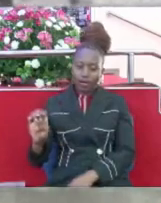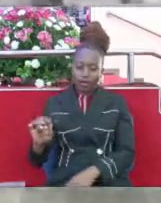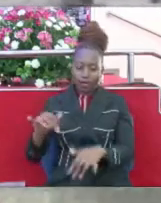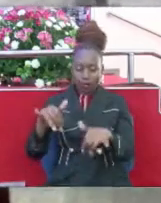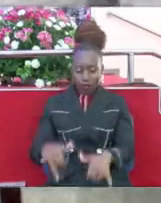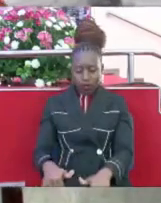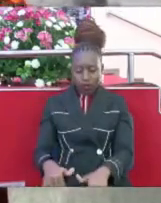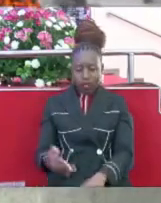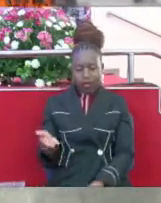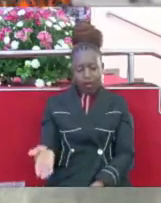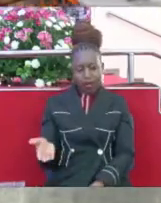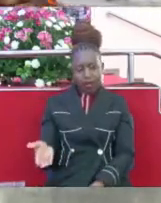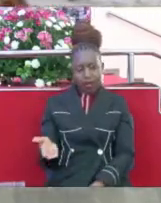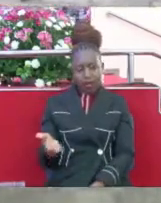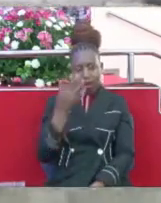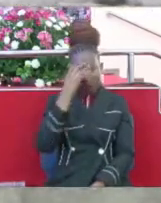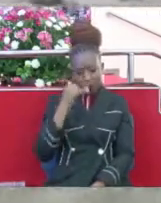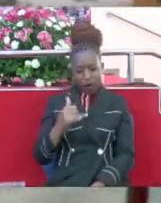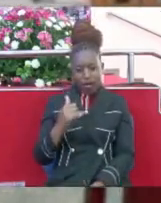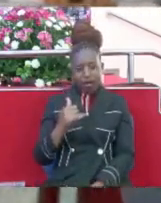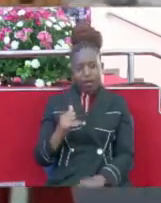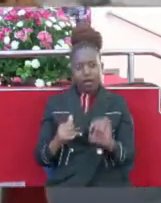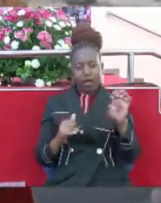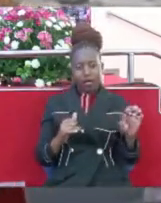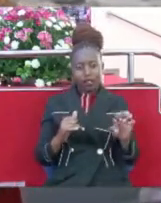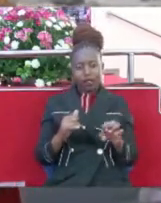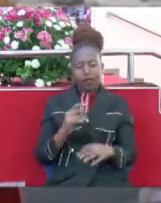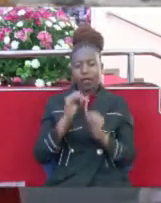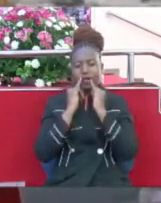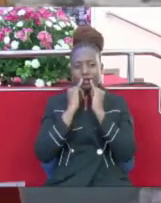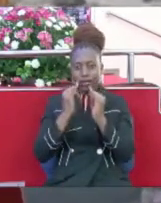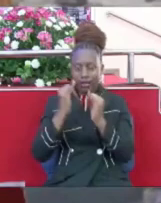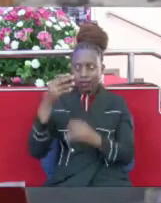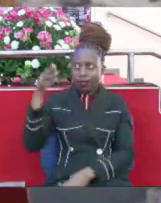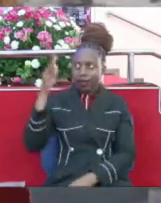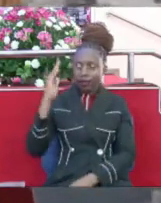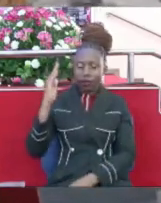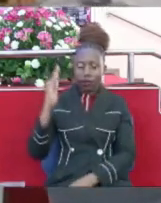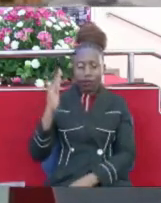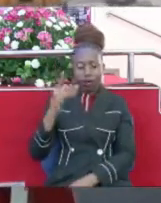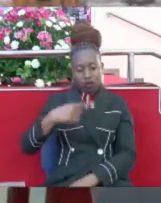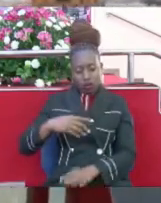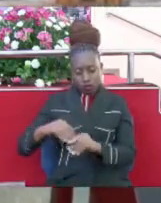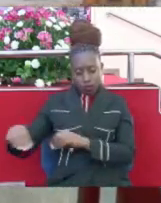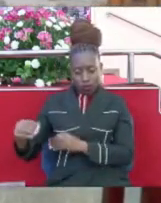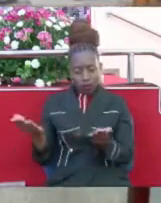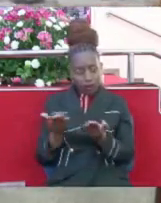to Bethel. Sababu nimeshauriwa nielekee Bethel. But Elisha is saying, as surely as the Lord